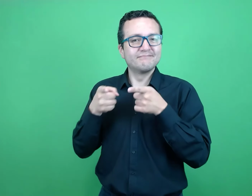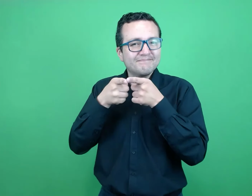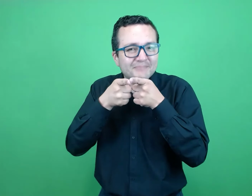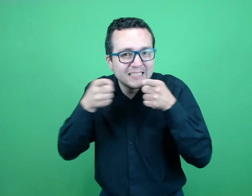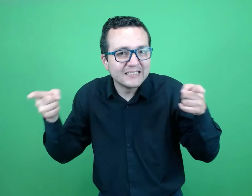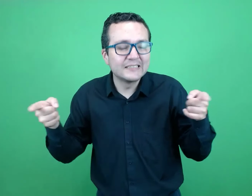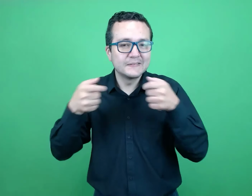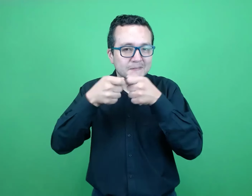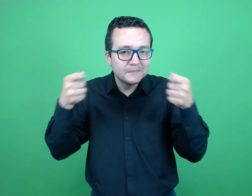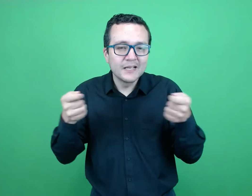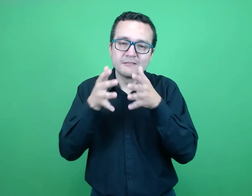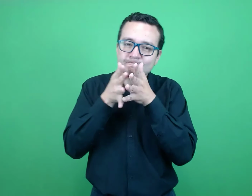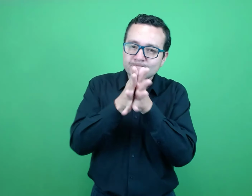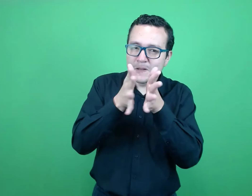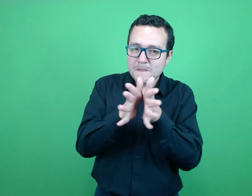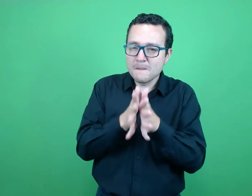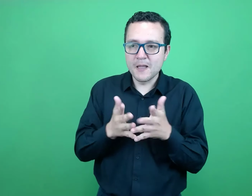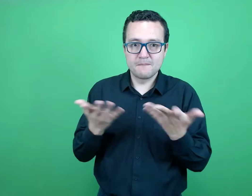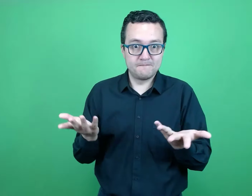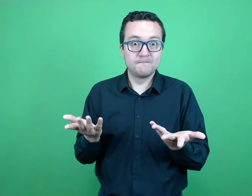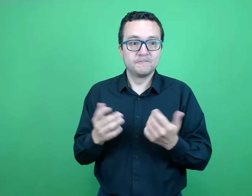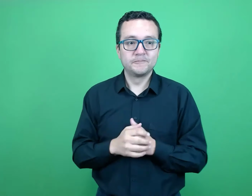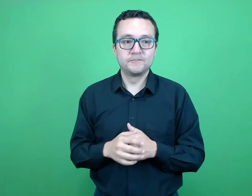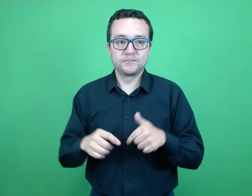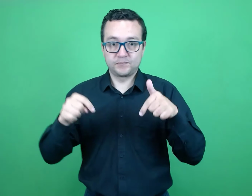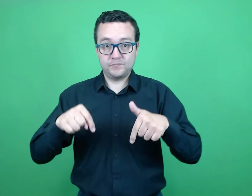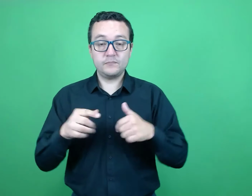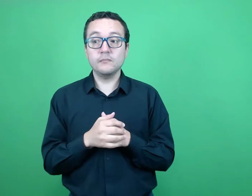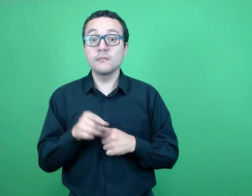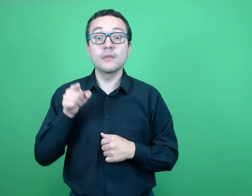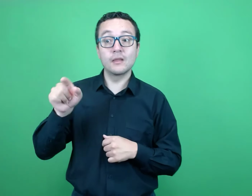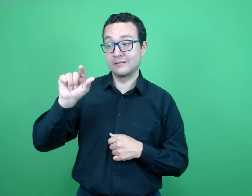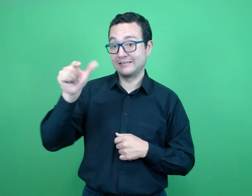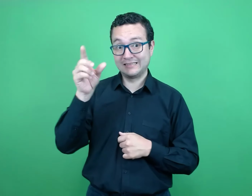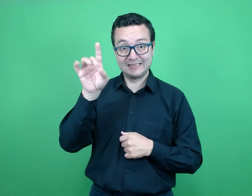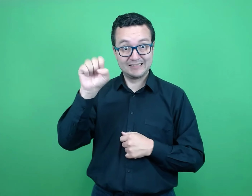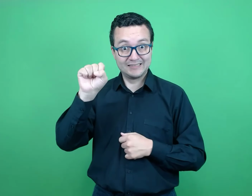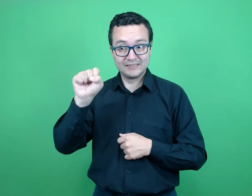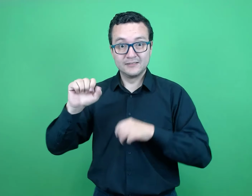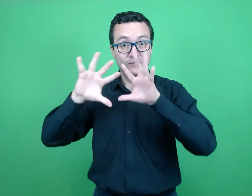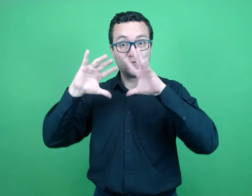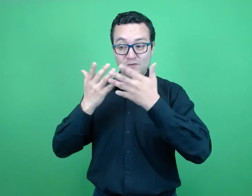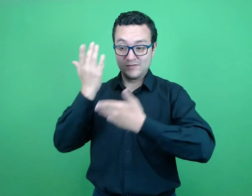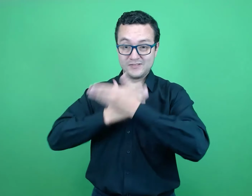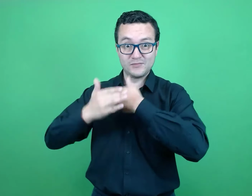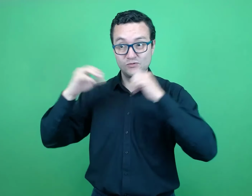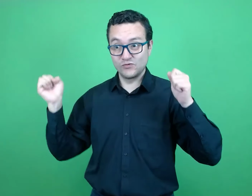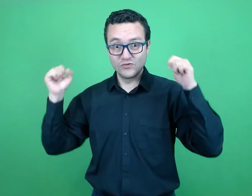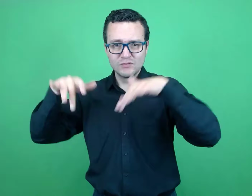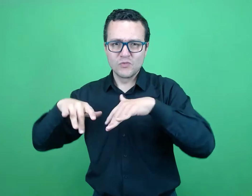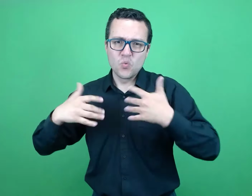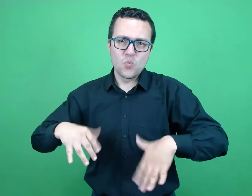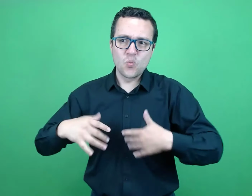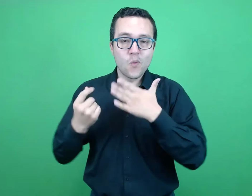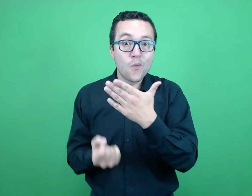this really unique opportunity to galvanize global efforts on disability inclusion